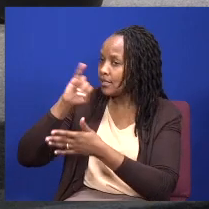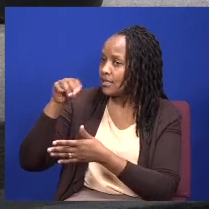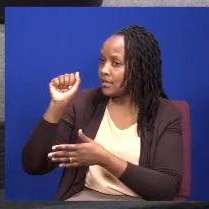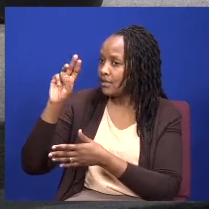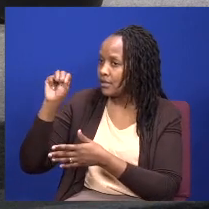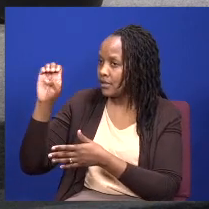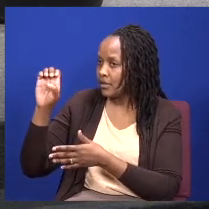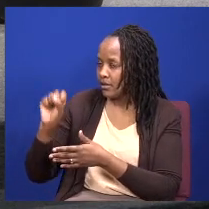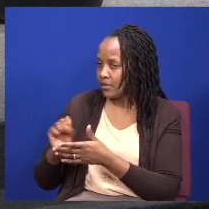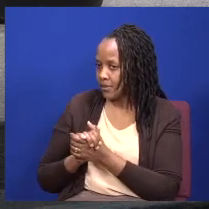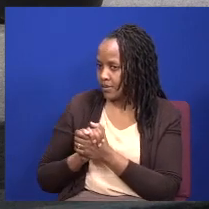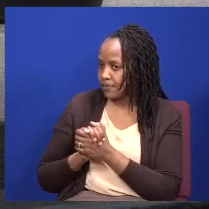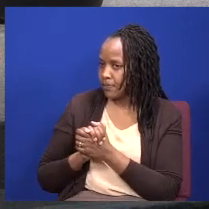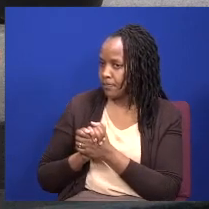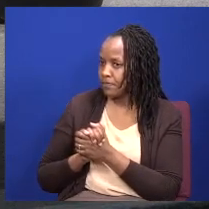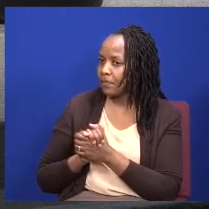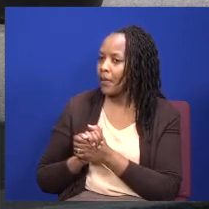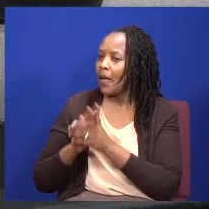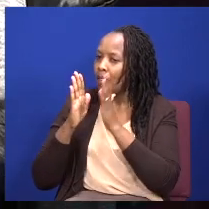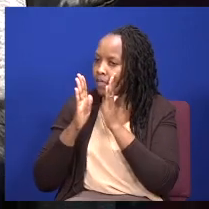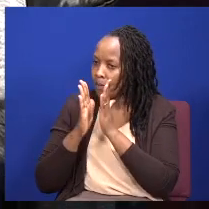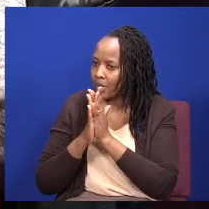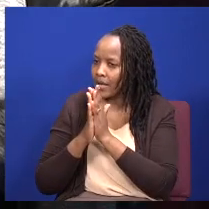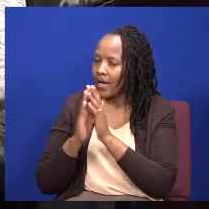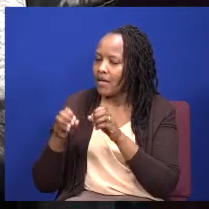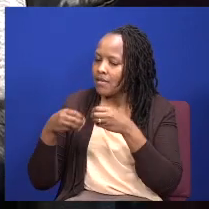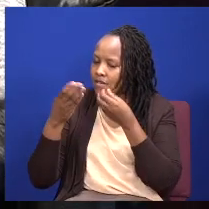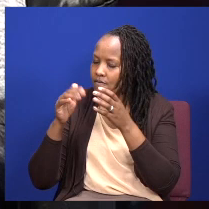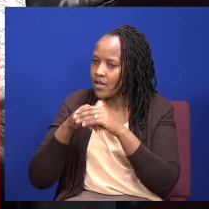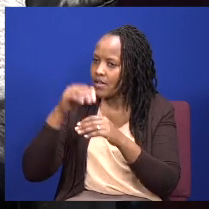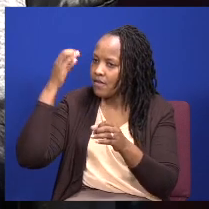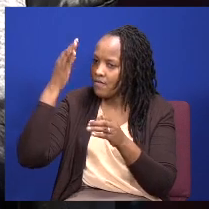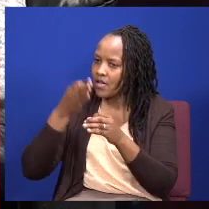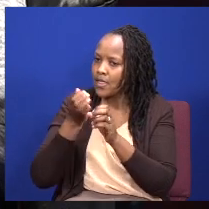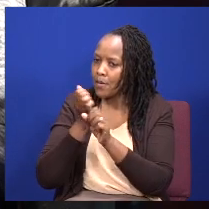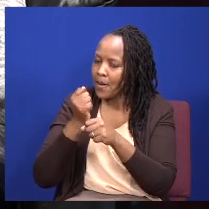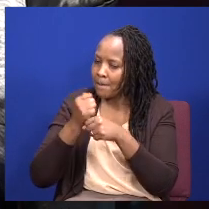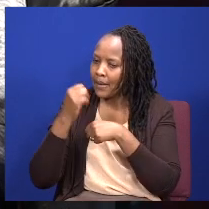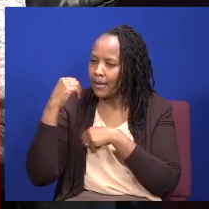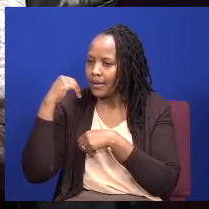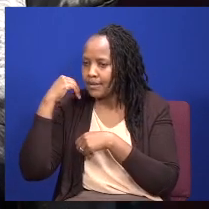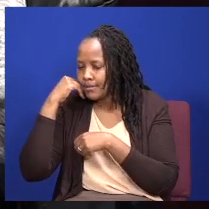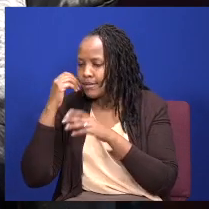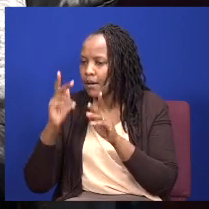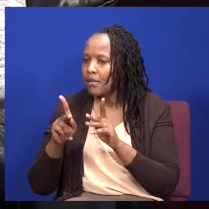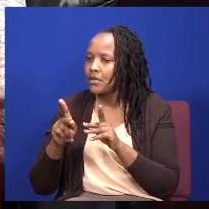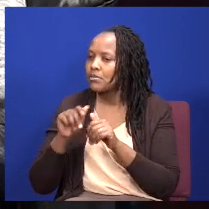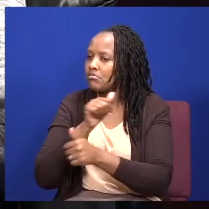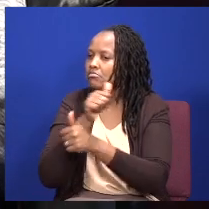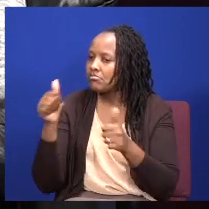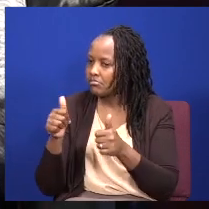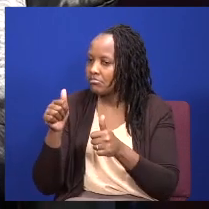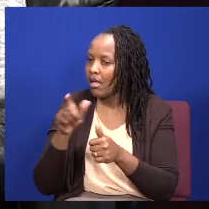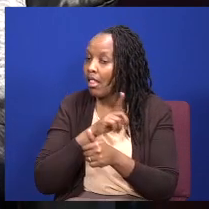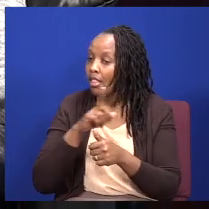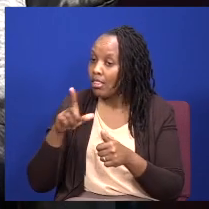16. The Bible says, and the prayer offered in faith will make the sick person well. The Lord will raise them up. If they have